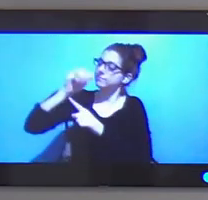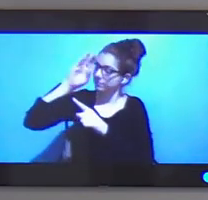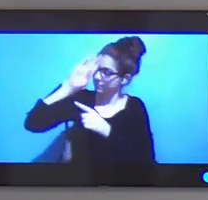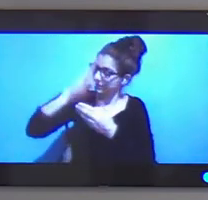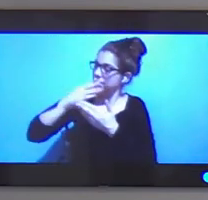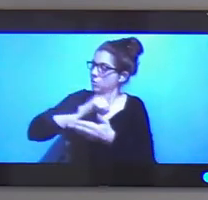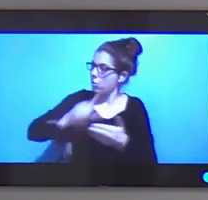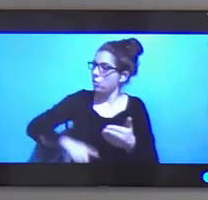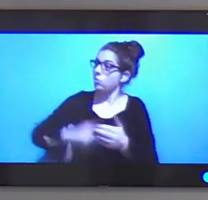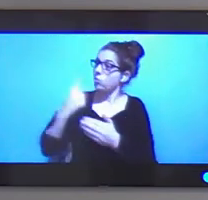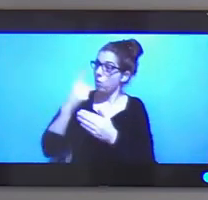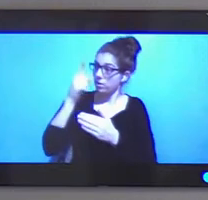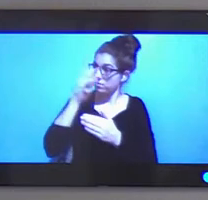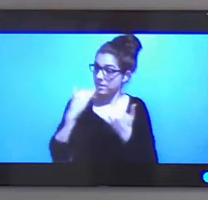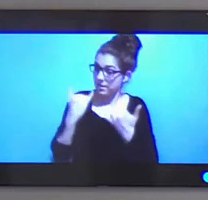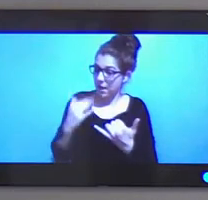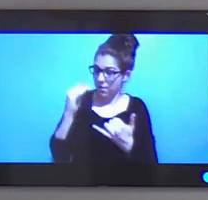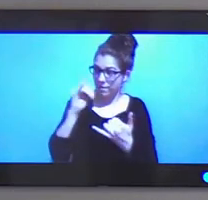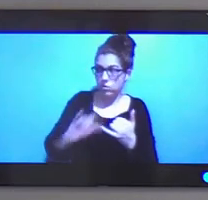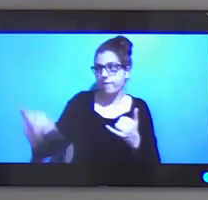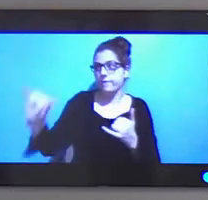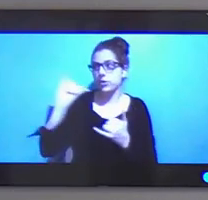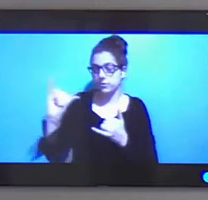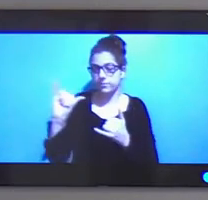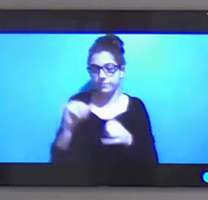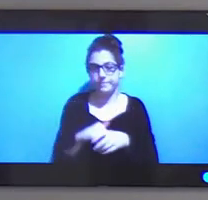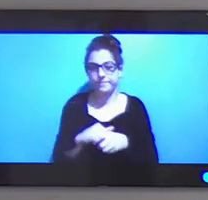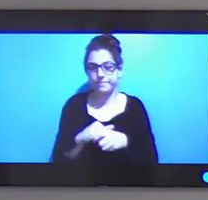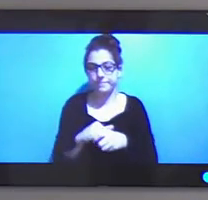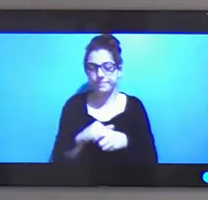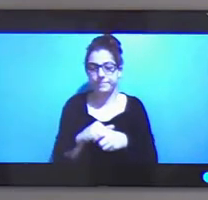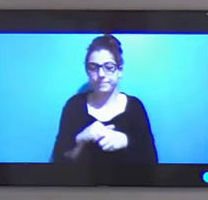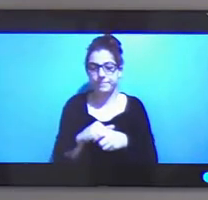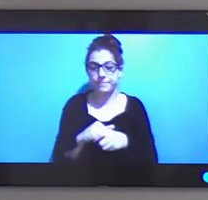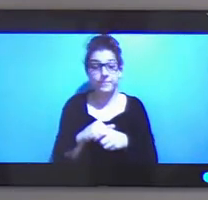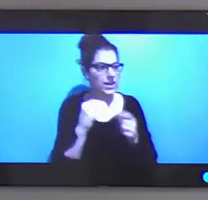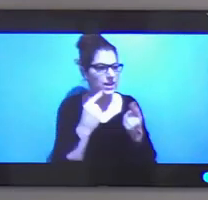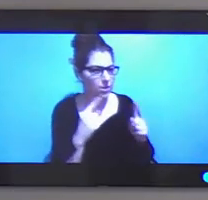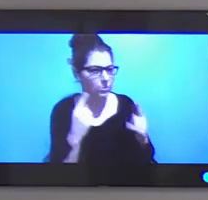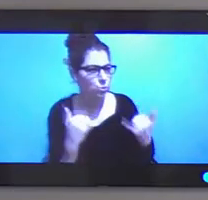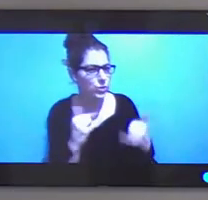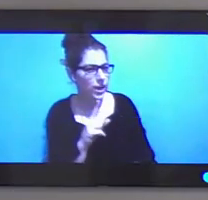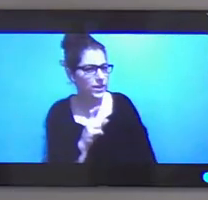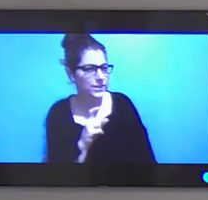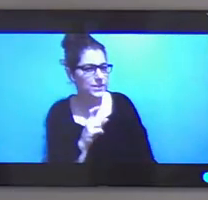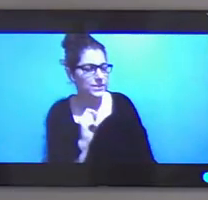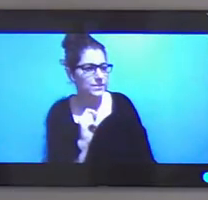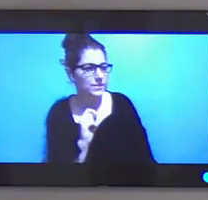now and forever. Amen. I think we have announcements today. I think so.